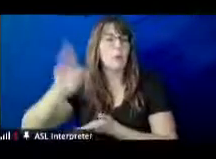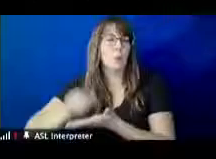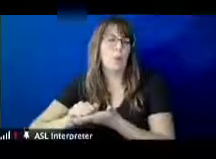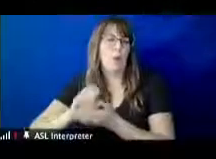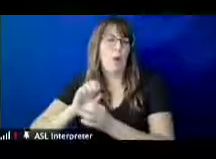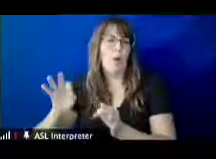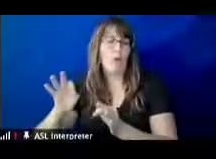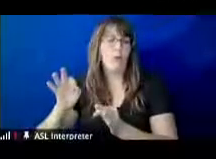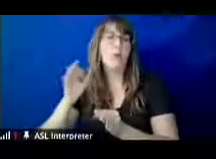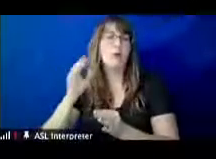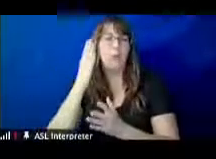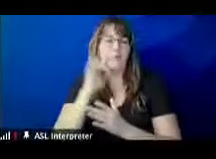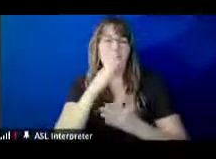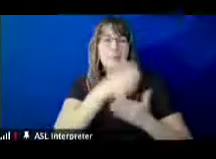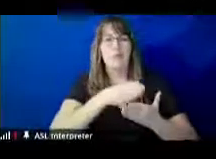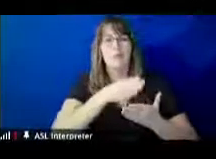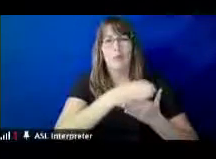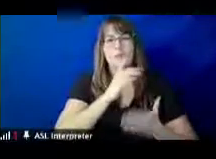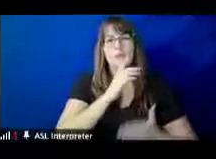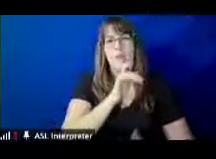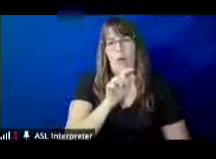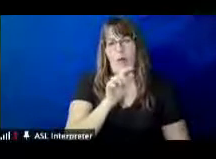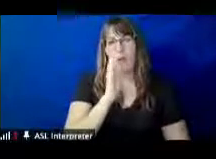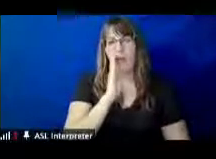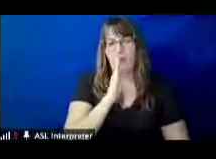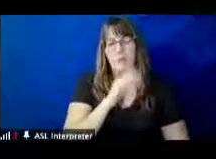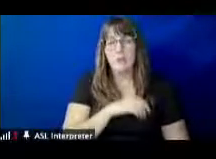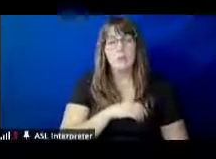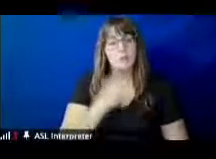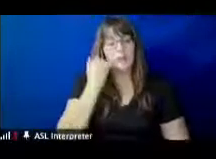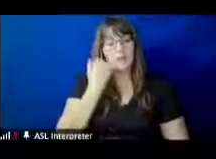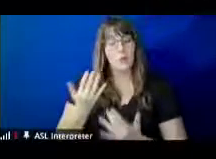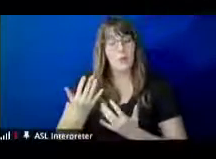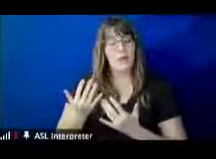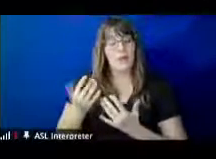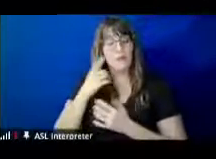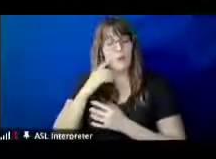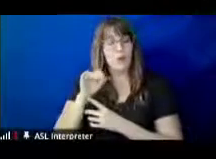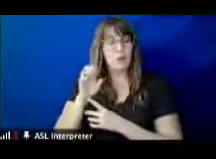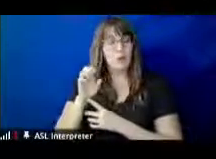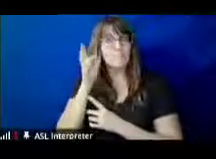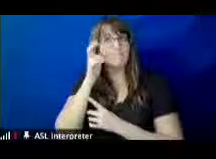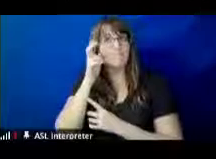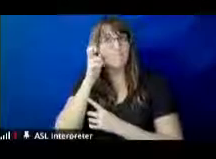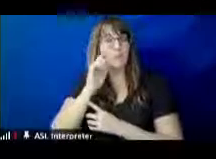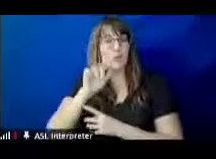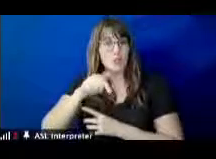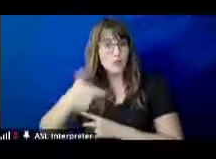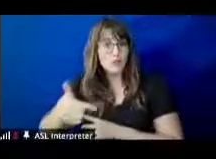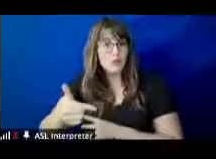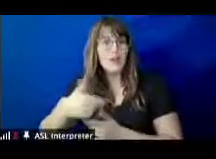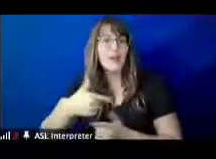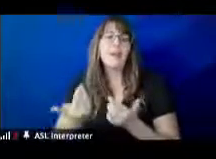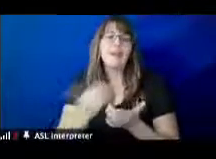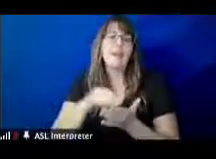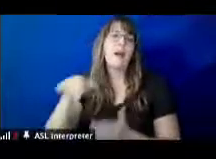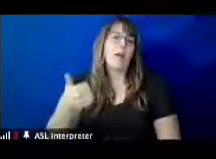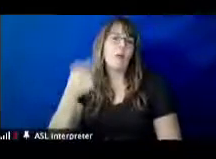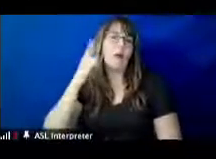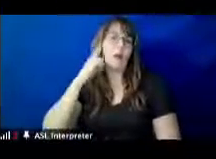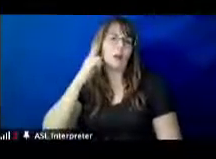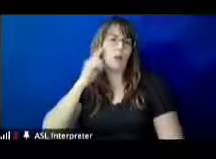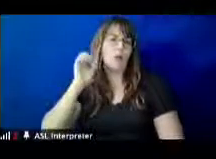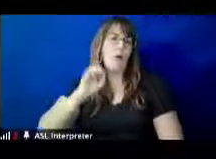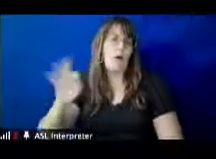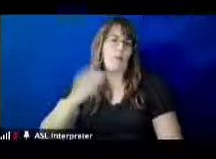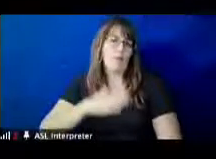distortion during your call. Once you are waiting in the queue, be alert for when it is your turn to speak. And again, please turn down the live